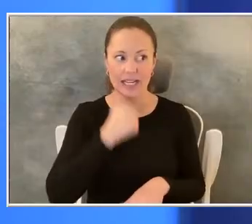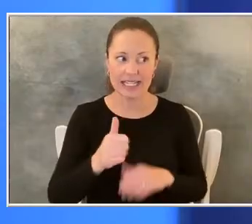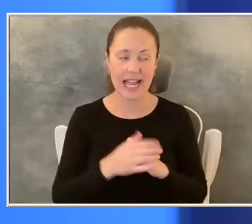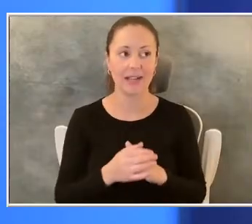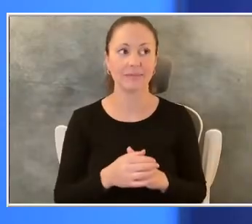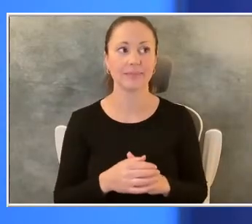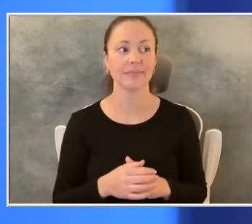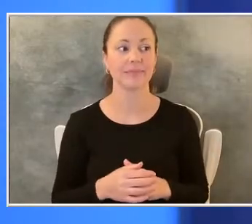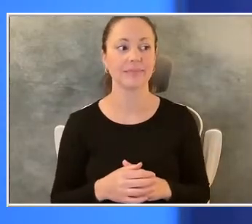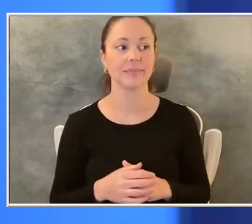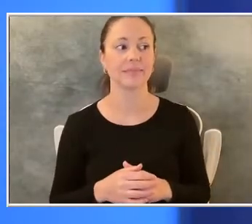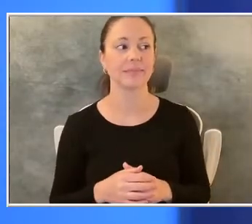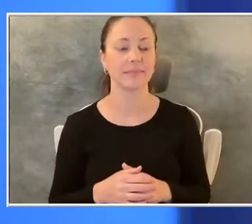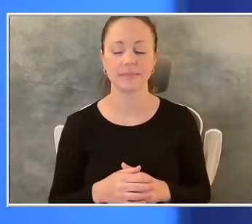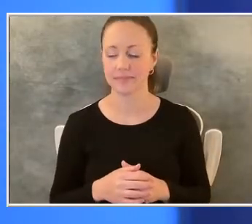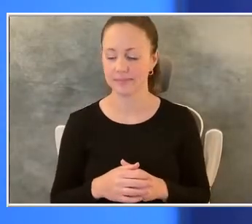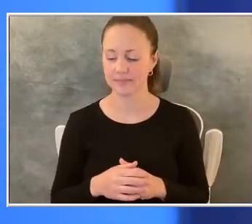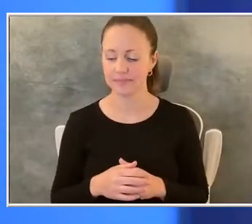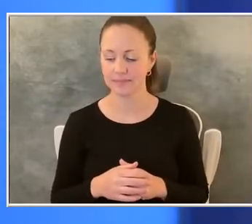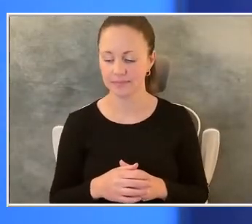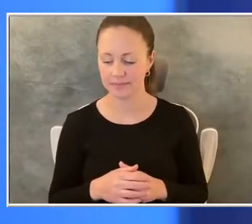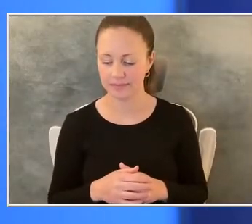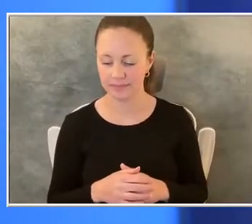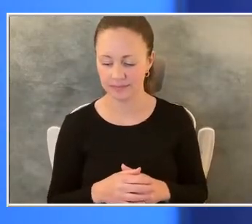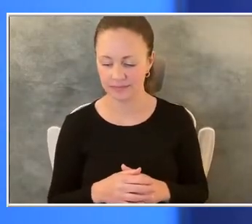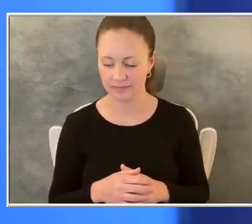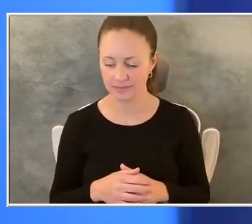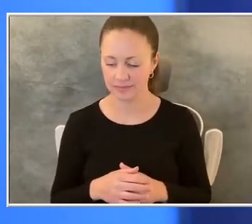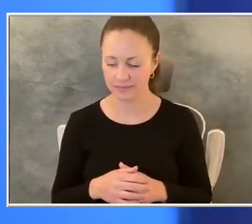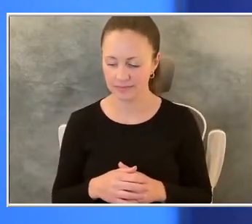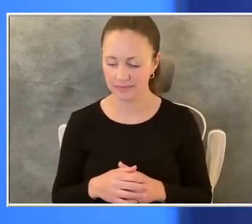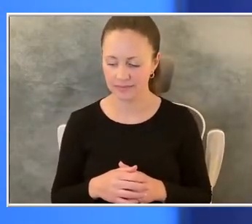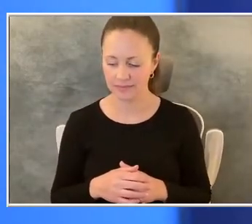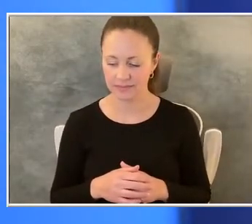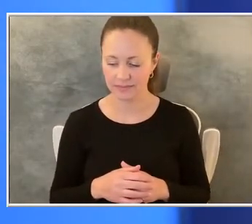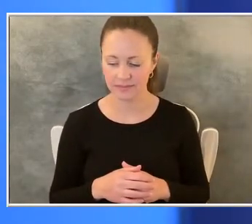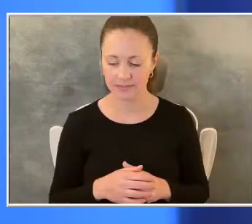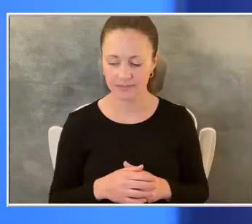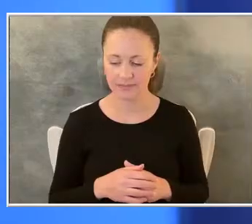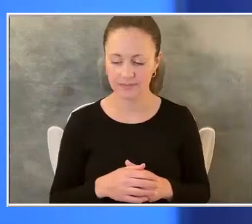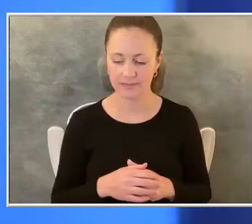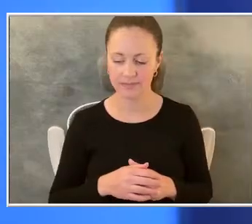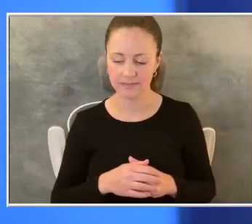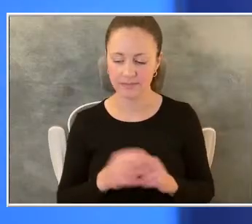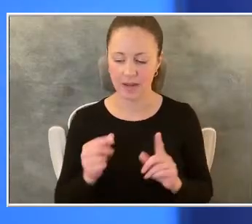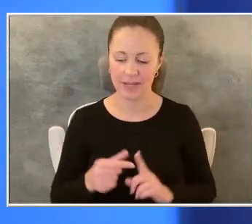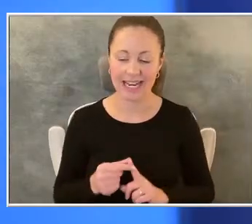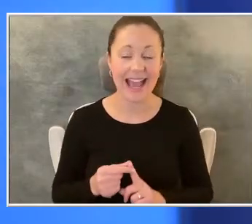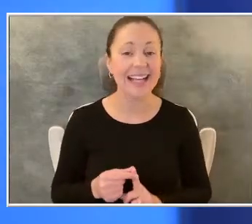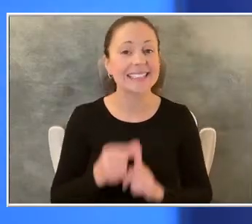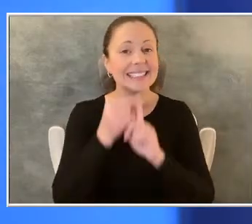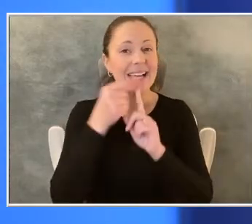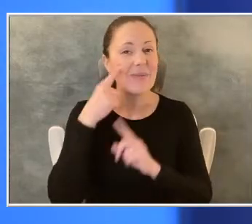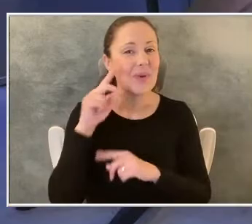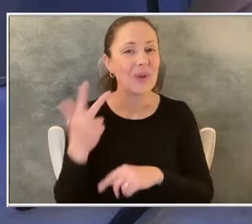for those 3 days after transplant they were talking about. They weren't kidding. They were not